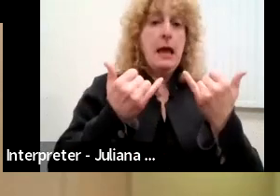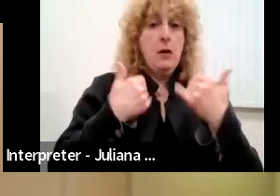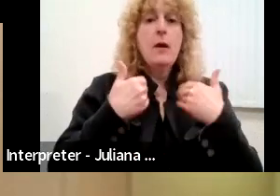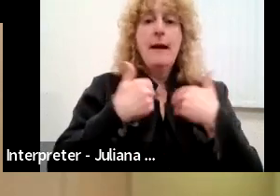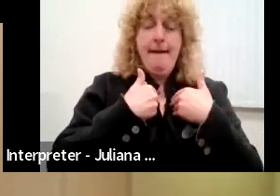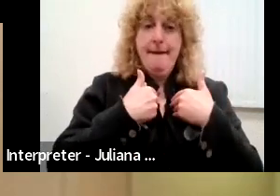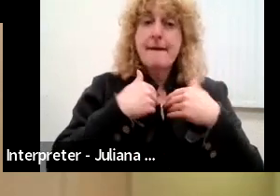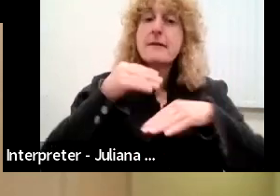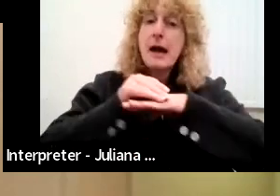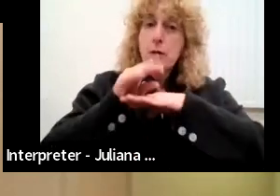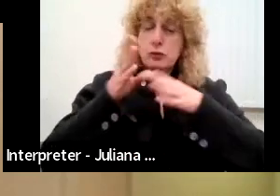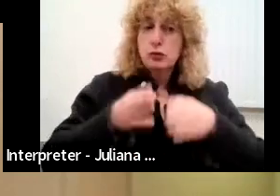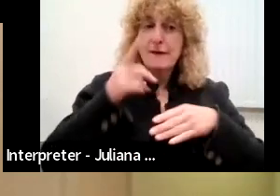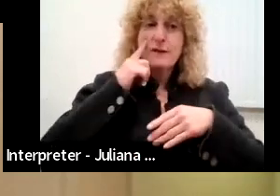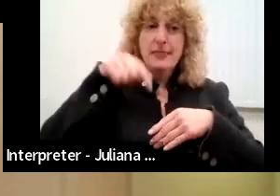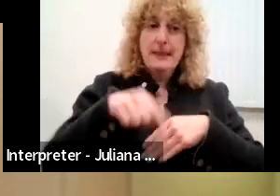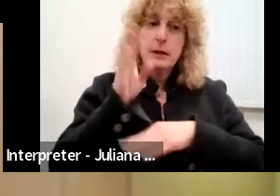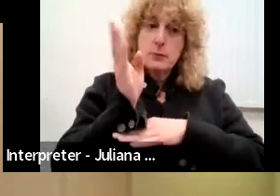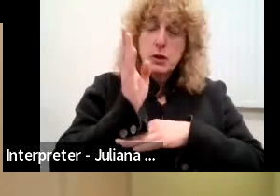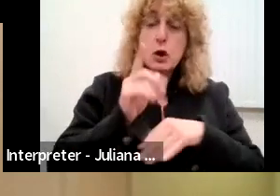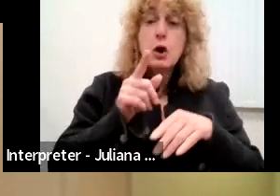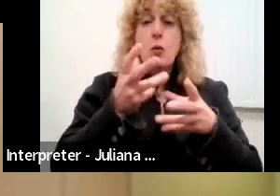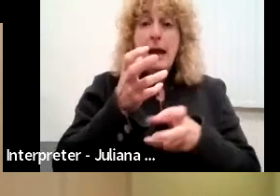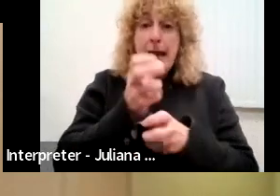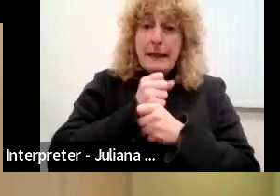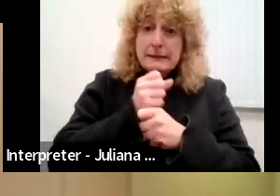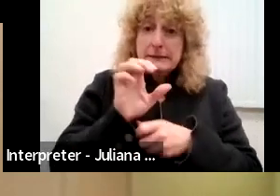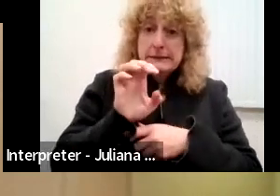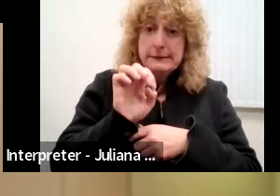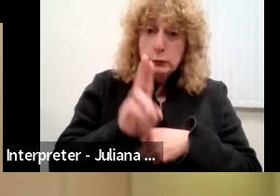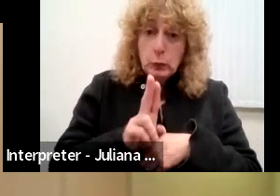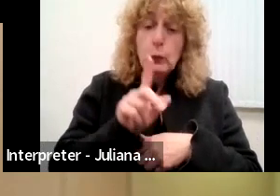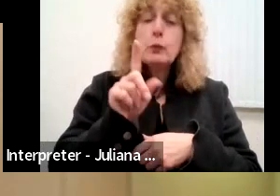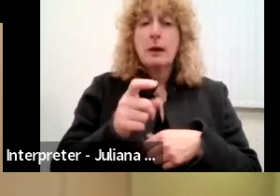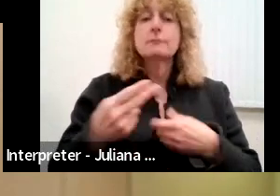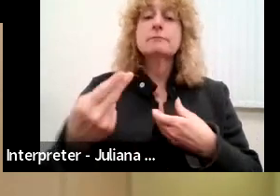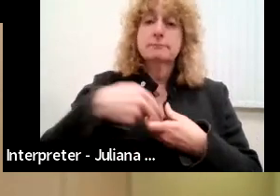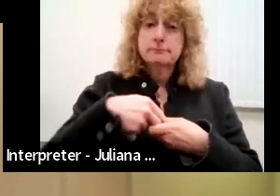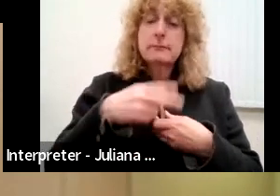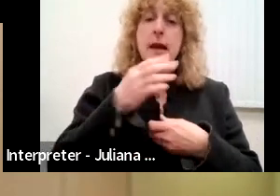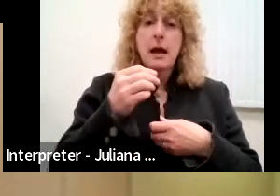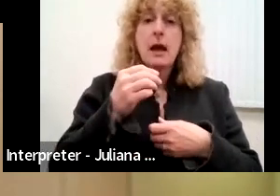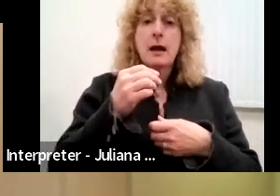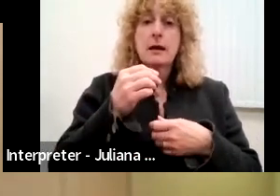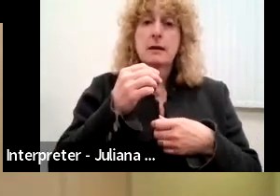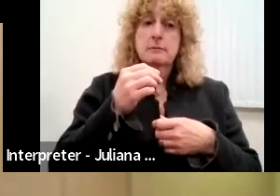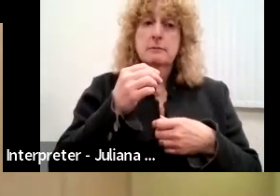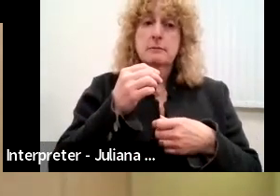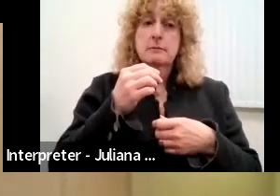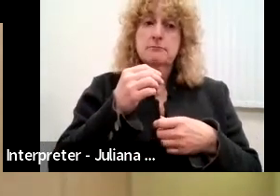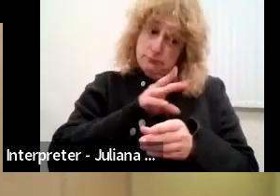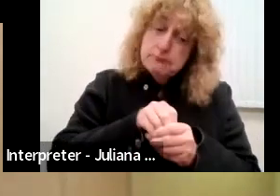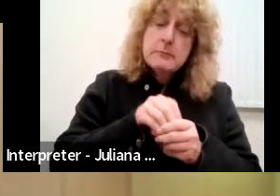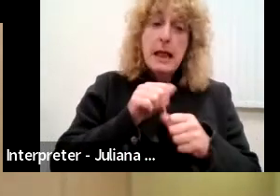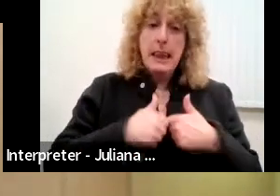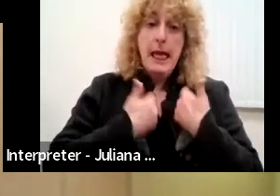this presentation. And in order to receive the credit, you must participate in and join the live Zoom webinar. So if you are on